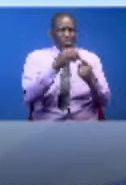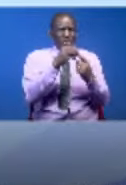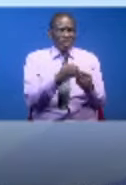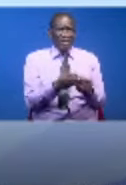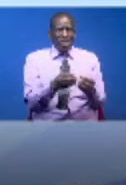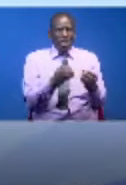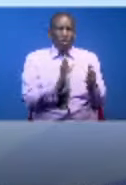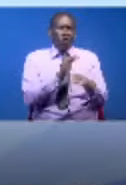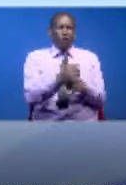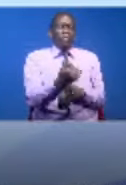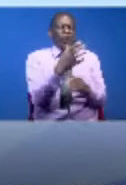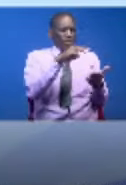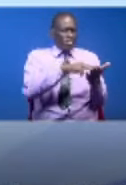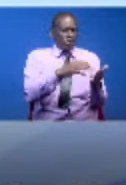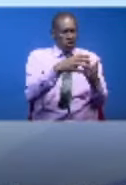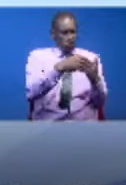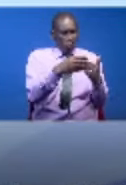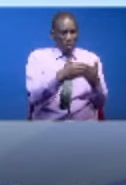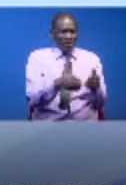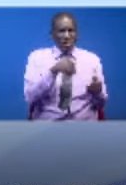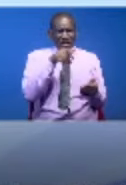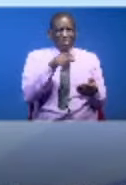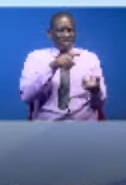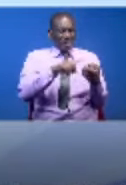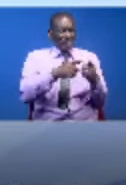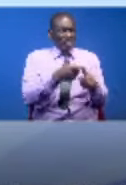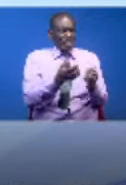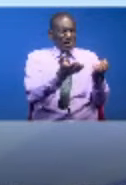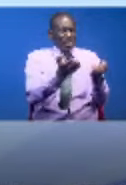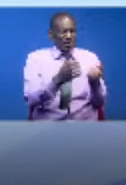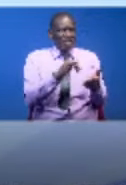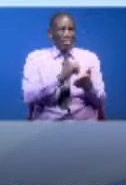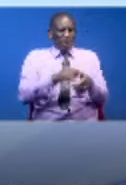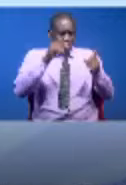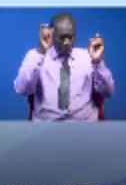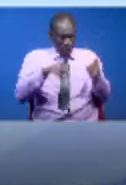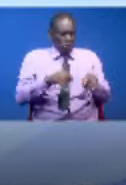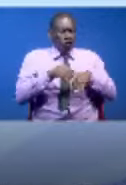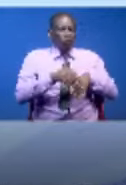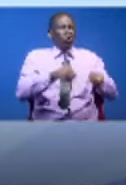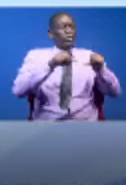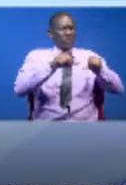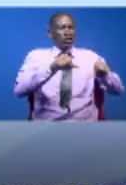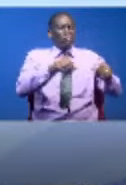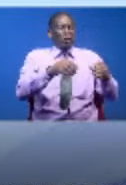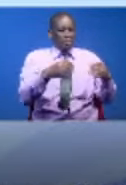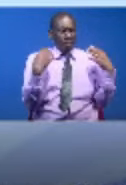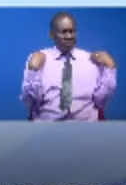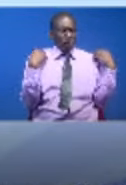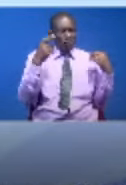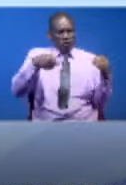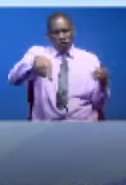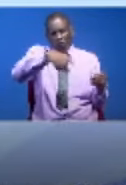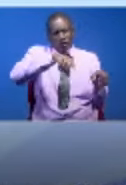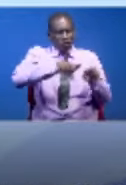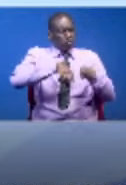$5 million and above. That is a standard requirement that it has to conform to sustainability practices for us to even